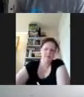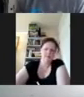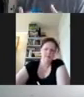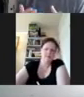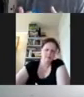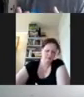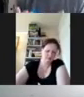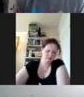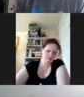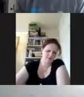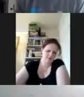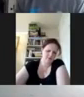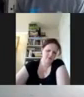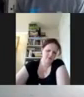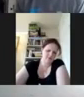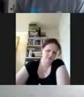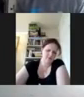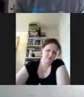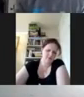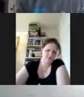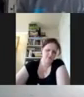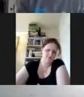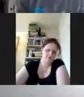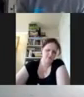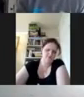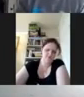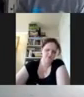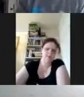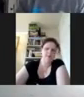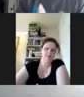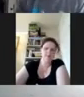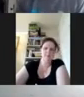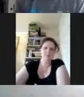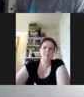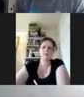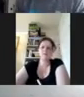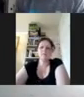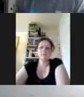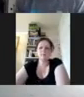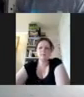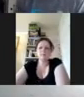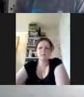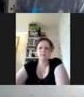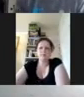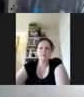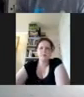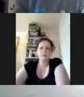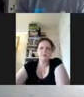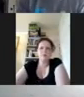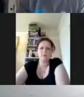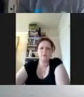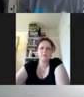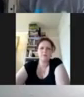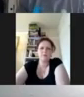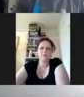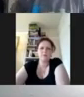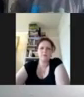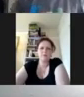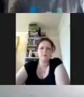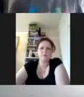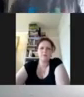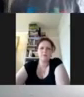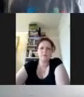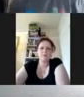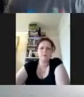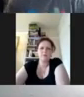point of view. There's lots of older peoples, lots of them living on their own and socially isolating themselves. So they're